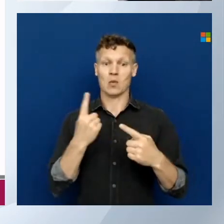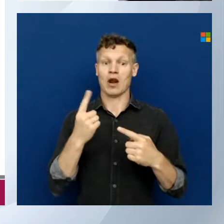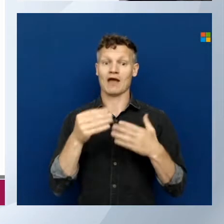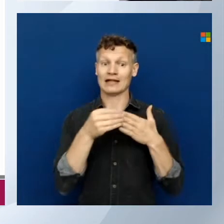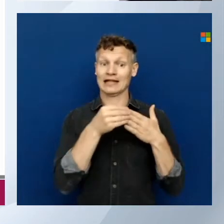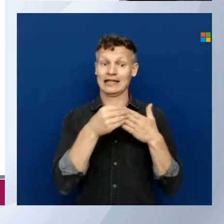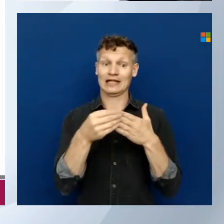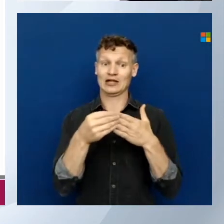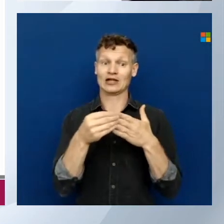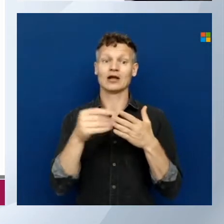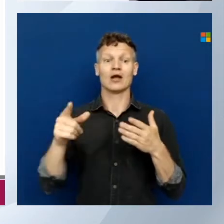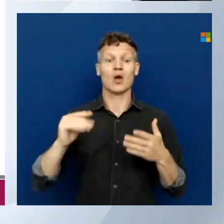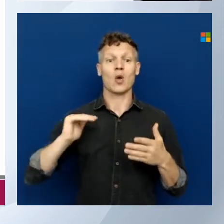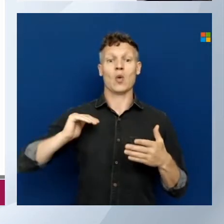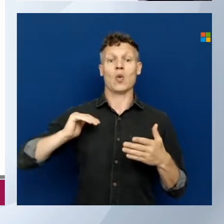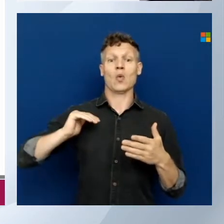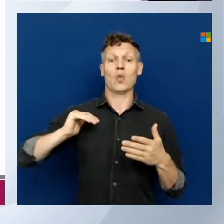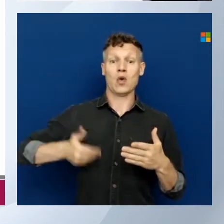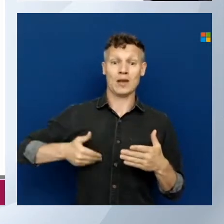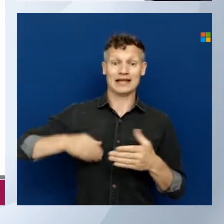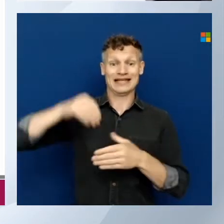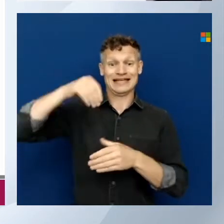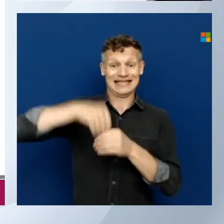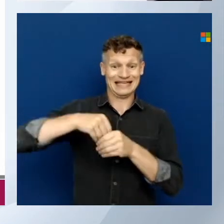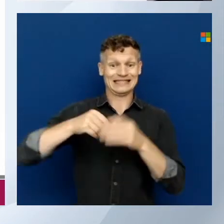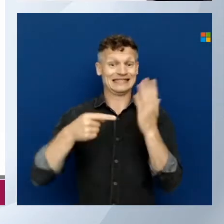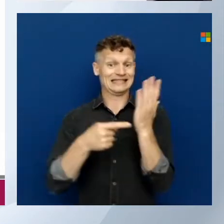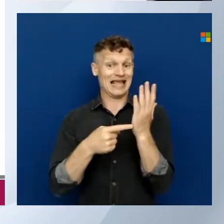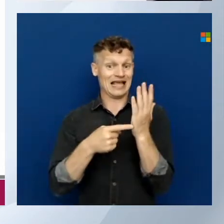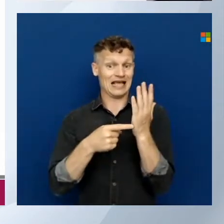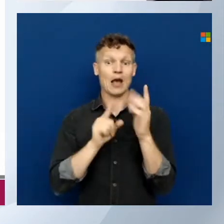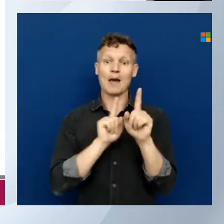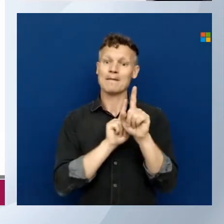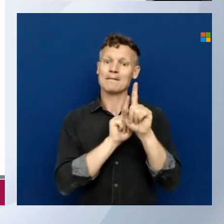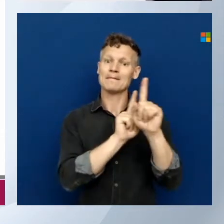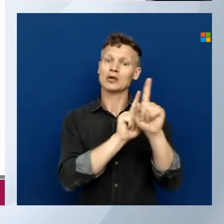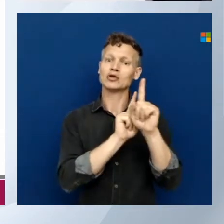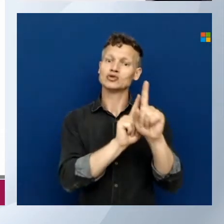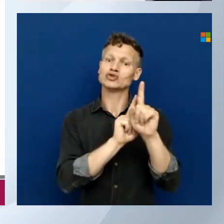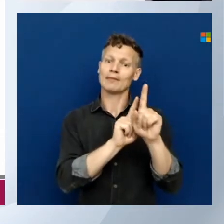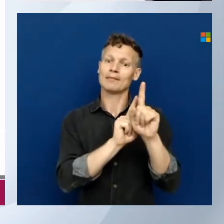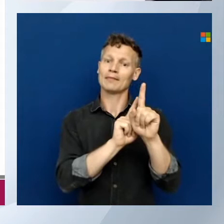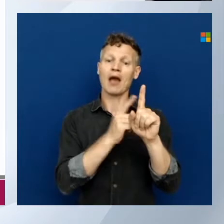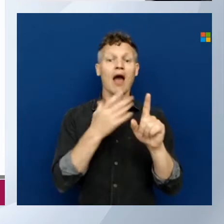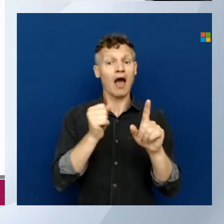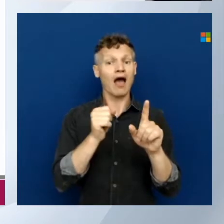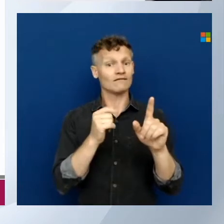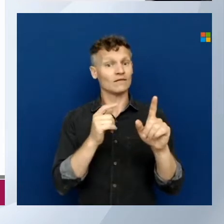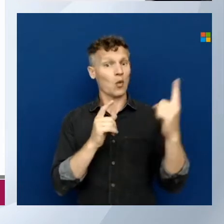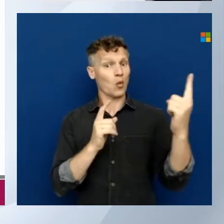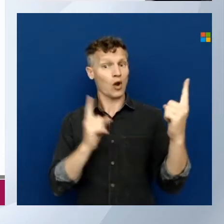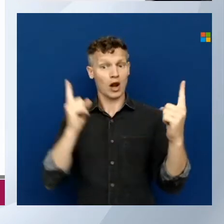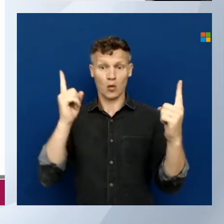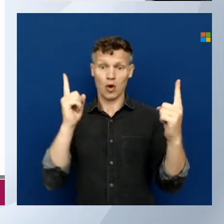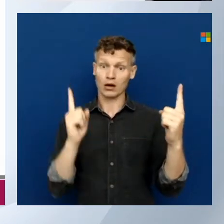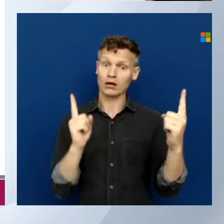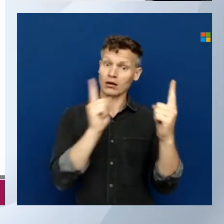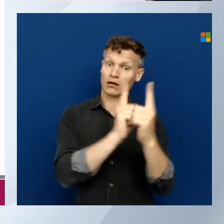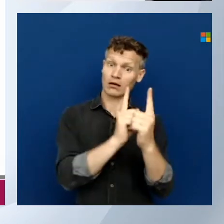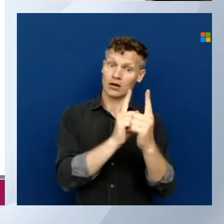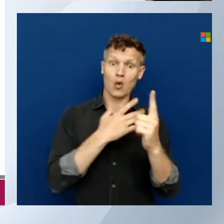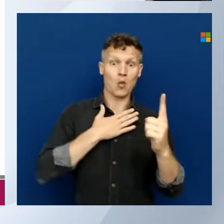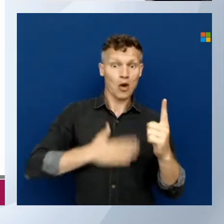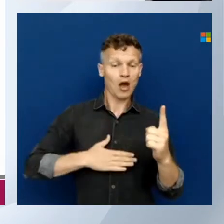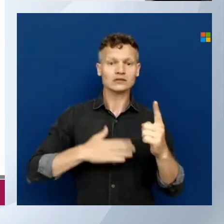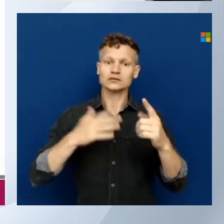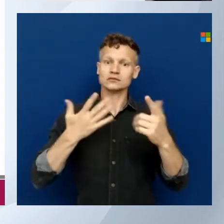Tech Mentorship Program, where we offer one-on-one mentoring to make sure that our Women in Tech network grows and